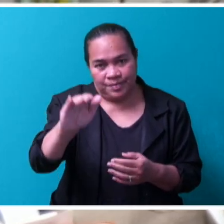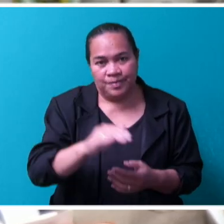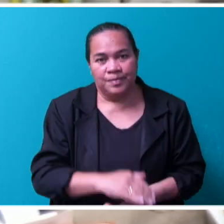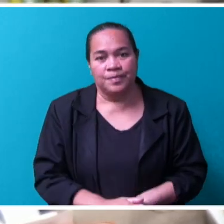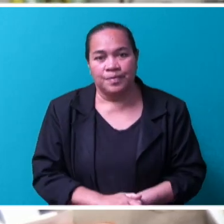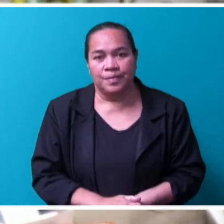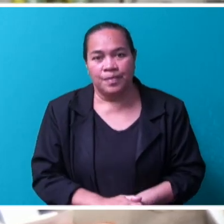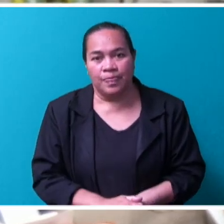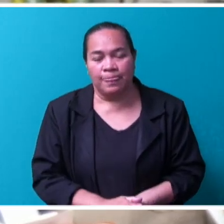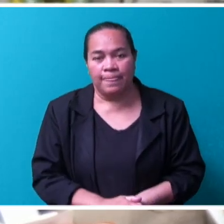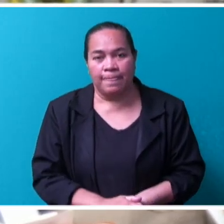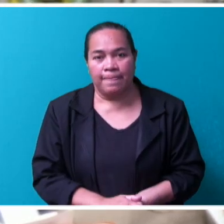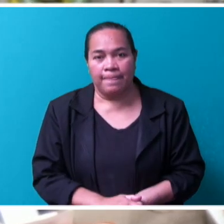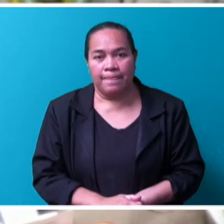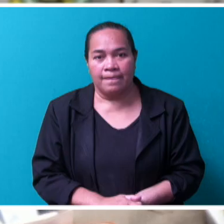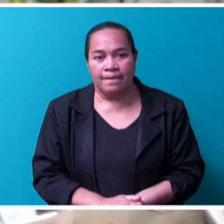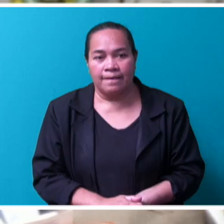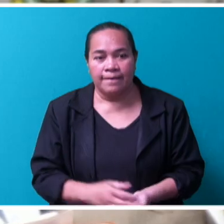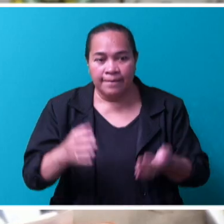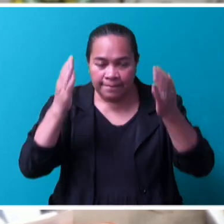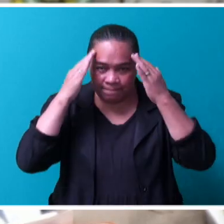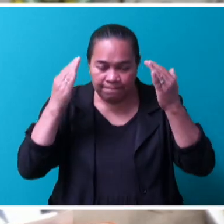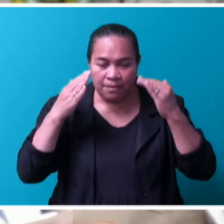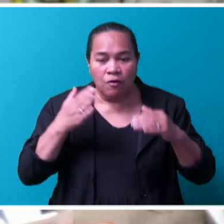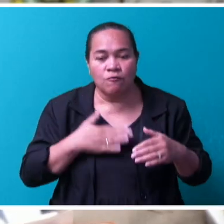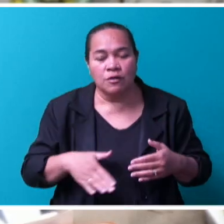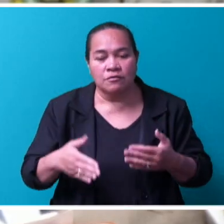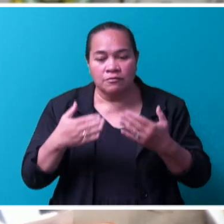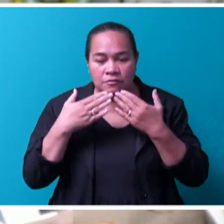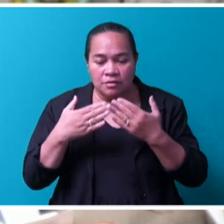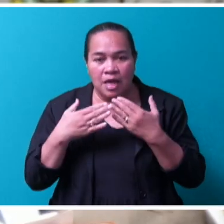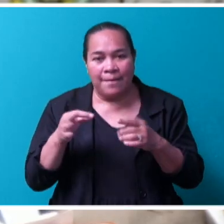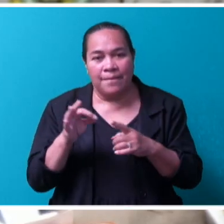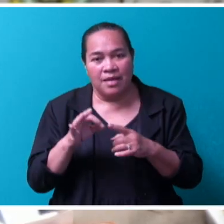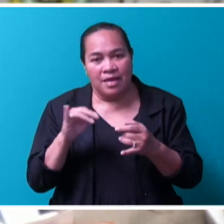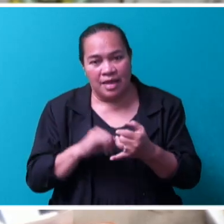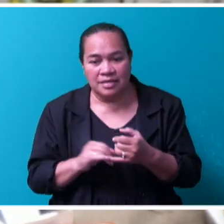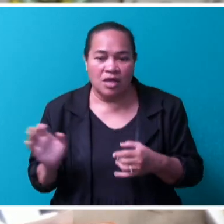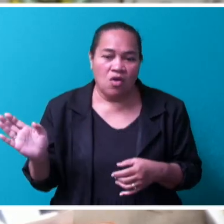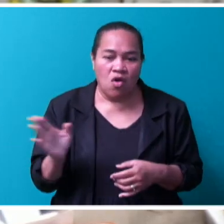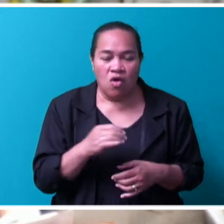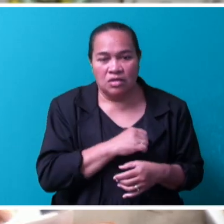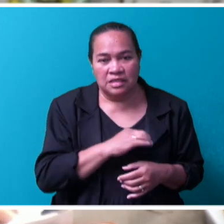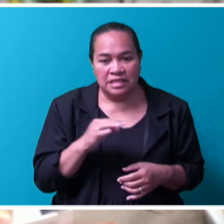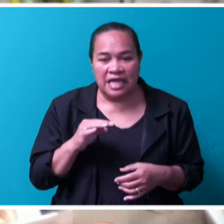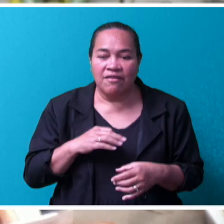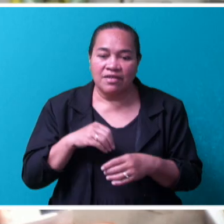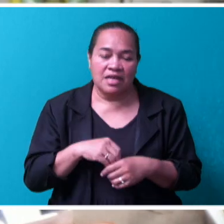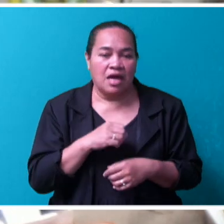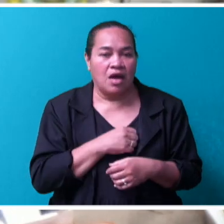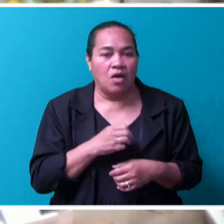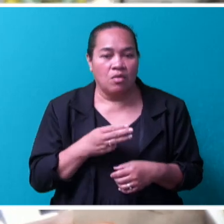Mr. Speaker, I wish to acknowledge the Permanent Secretary and all staffs of the Ministry,